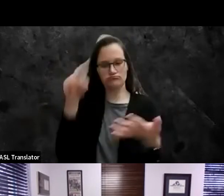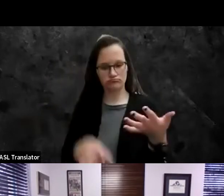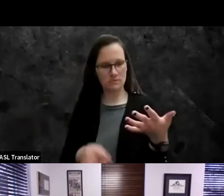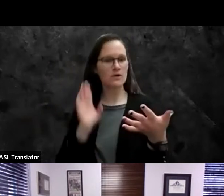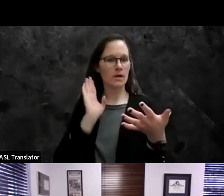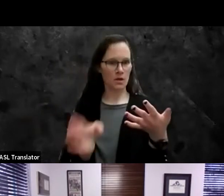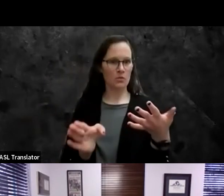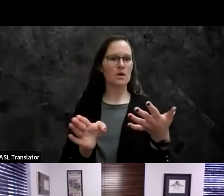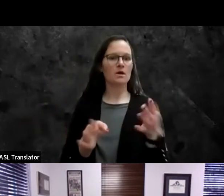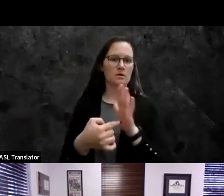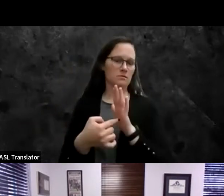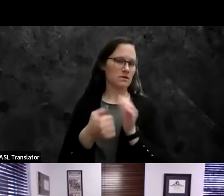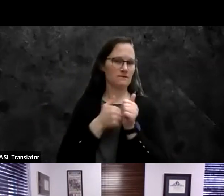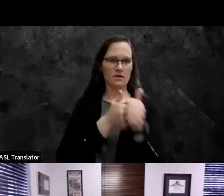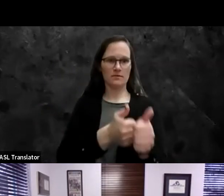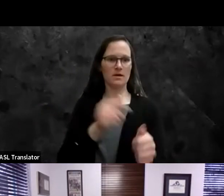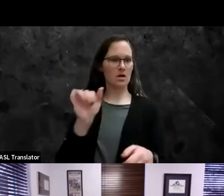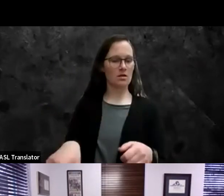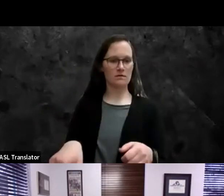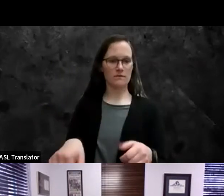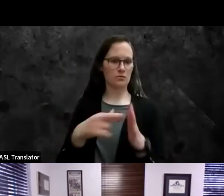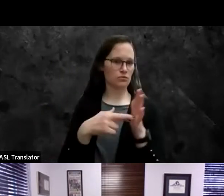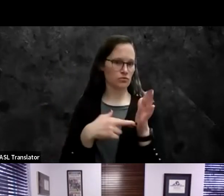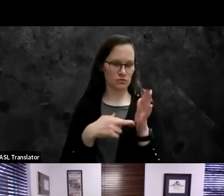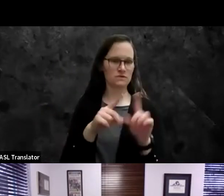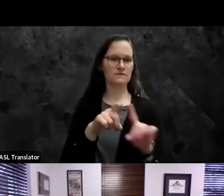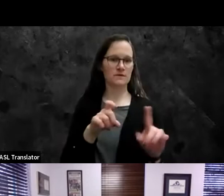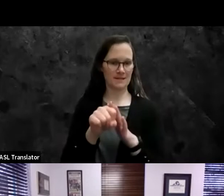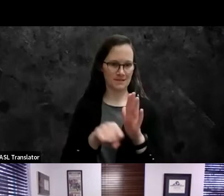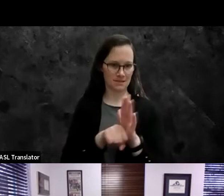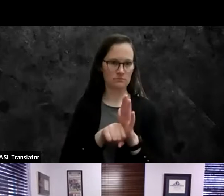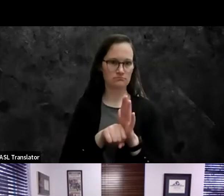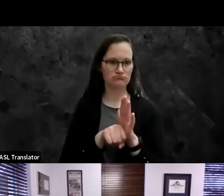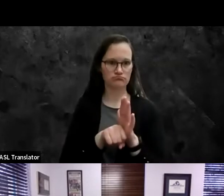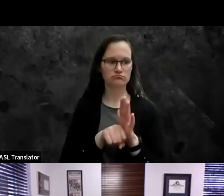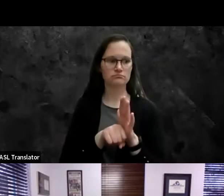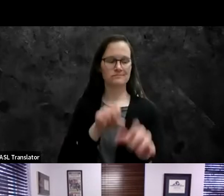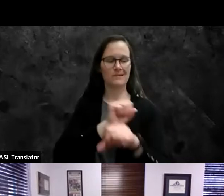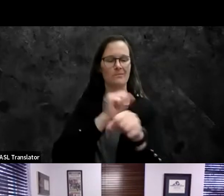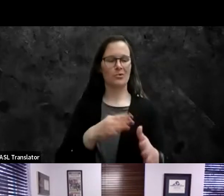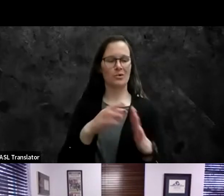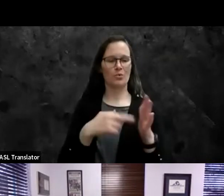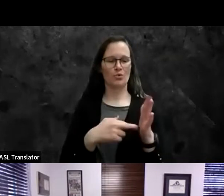4th and our booster mandate, which falls directly in line with also with the state employee mandates.